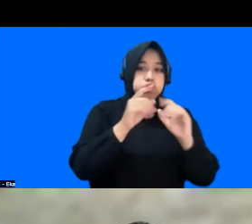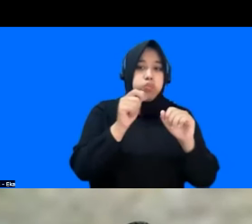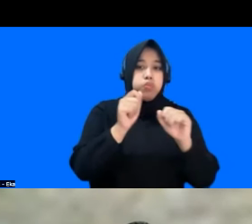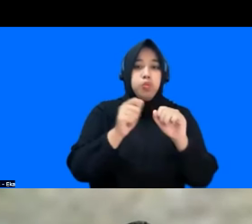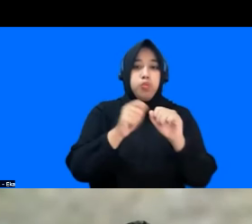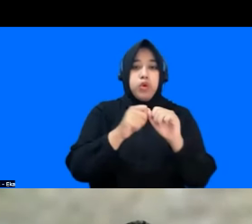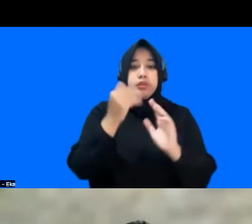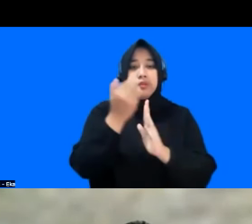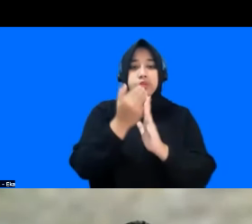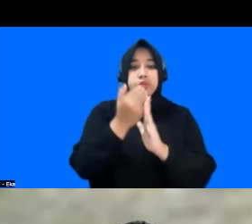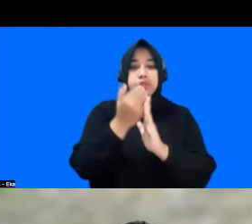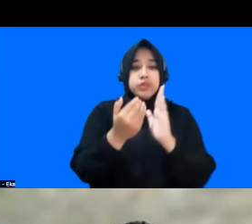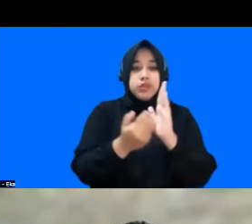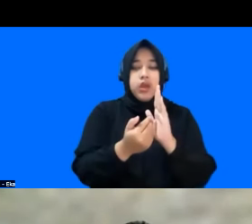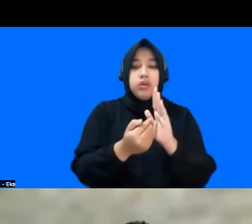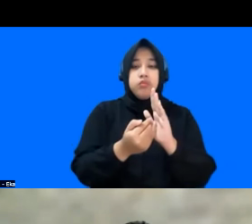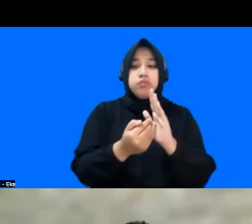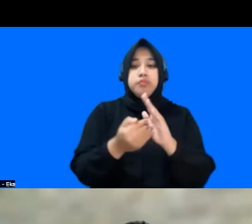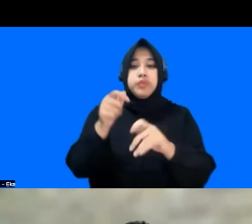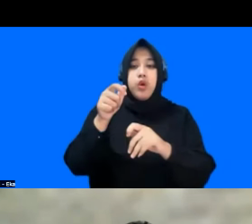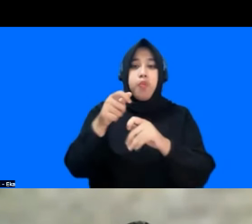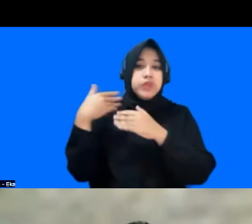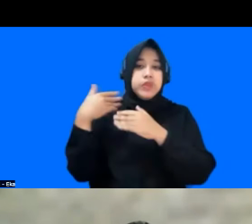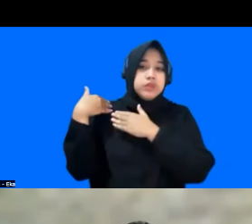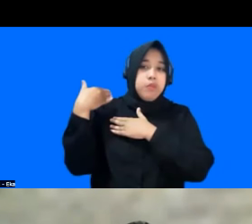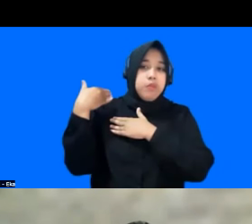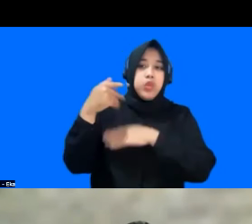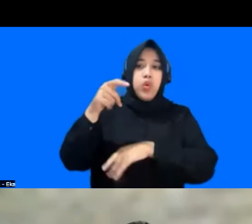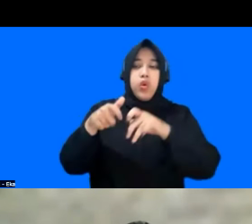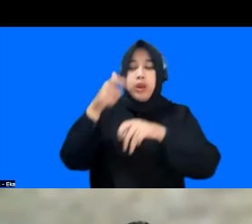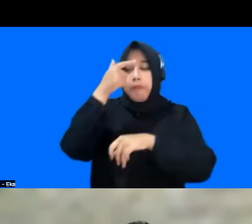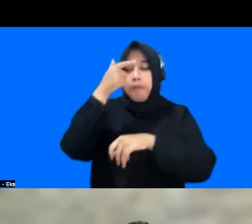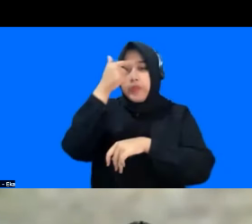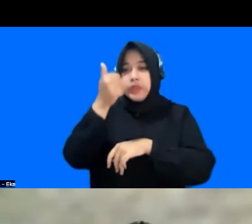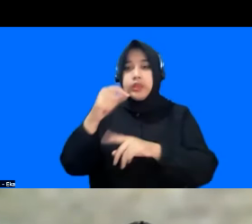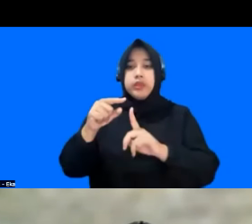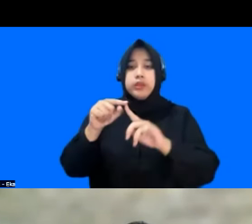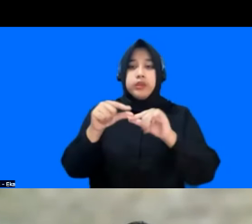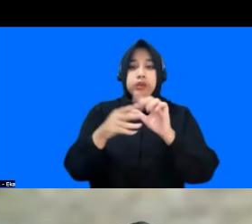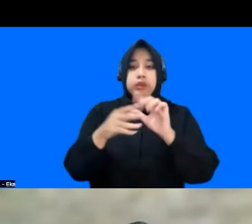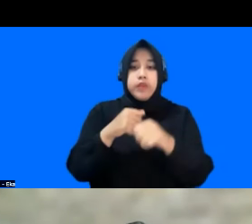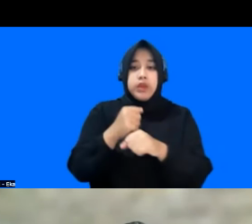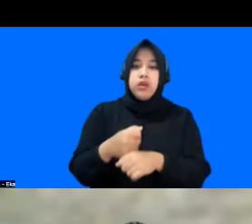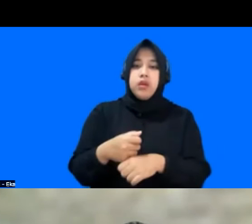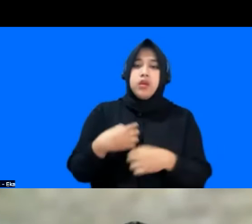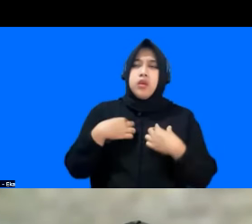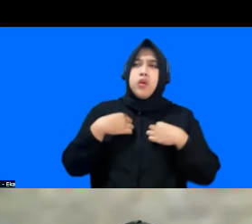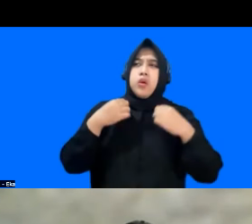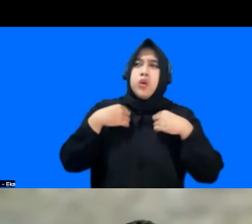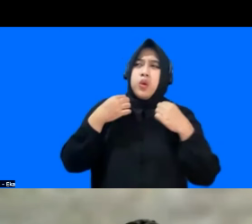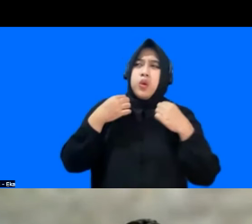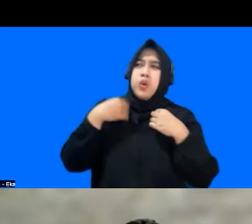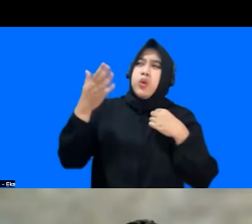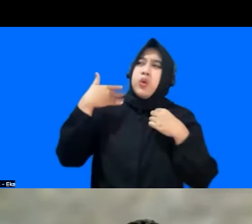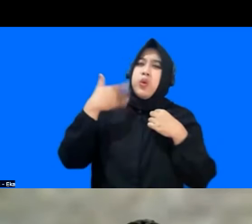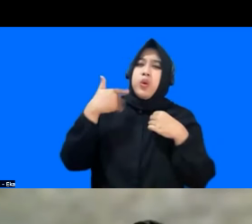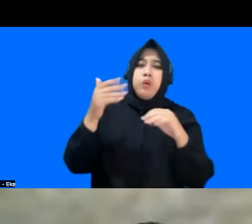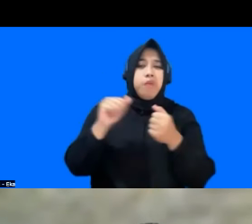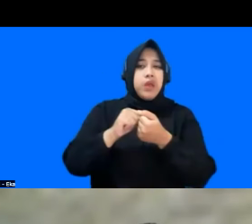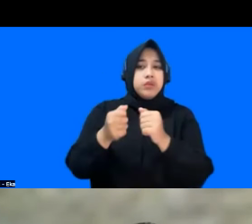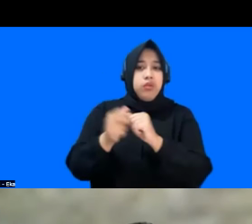them said the heat was not a problem. Flooding was a problem, all of them. And then we went to